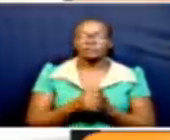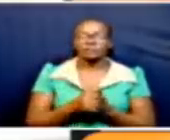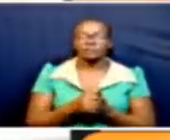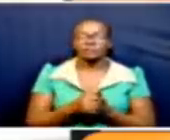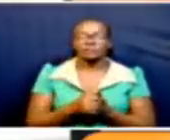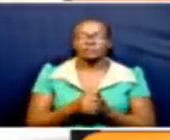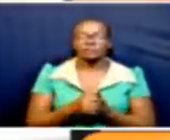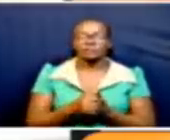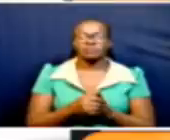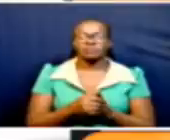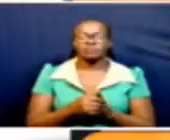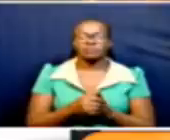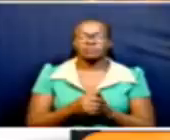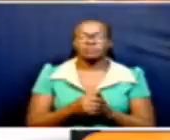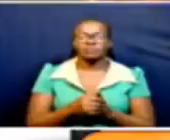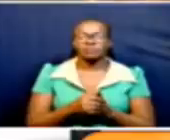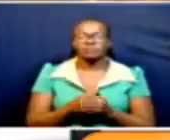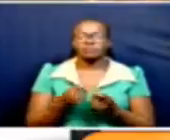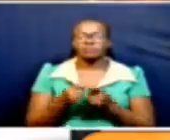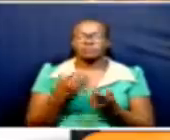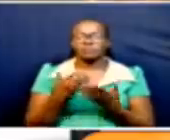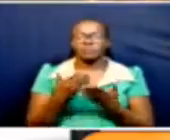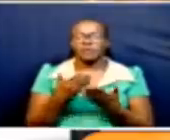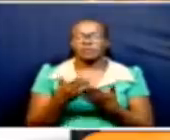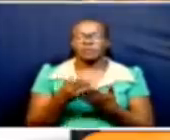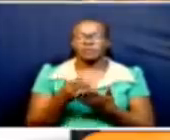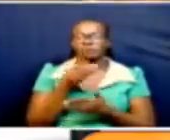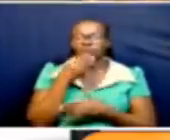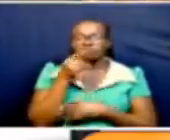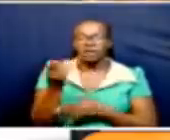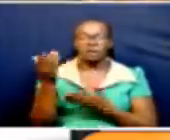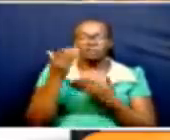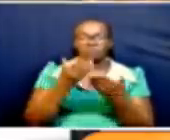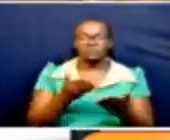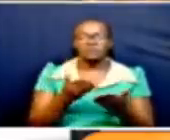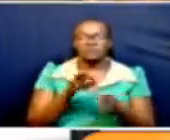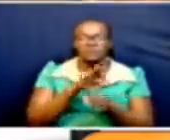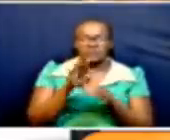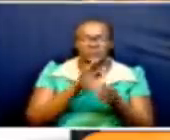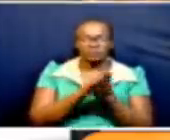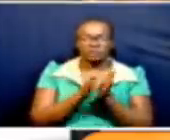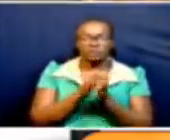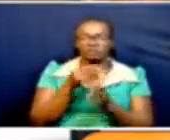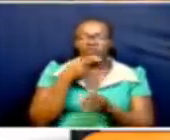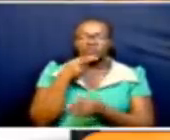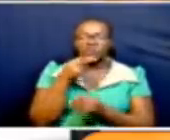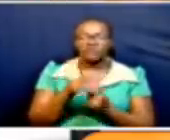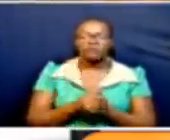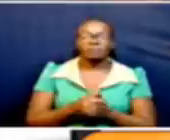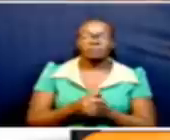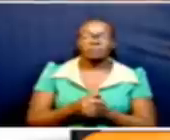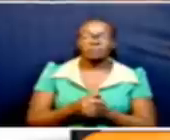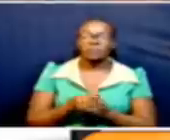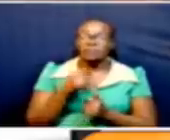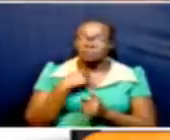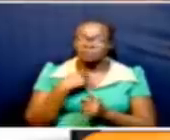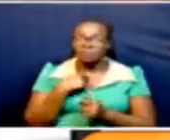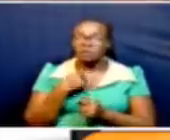you see every people, hey, mimi sikunywi chai ile iko na sukari. My friend, I've been putting more than 6.